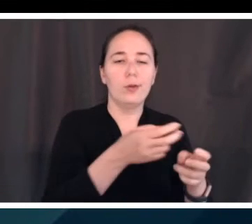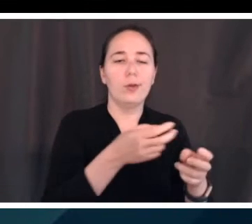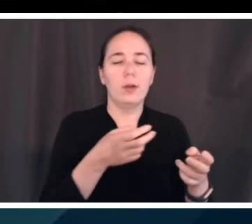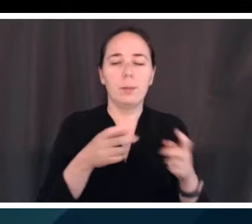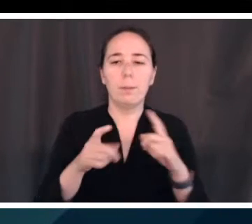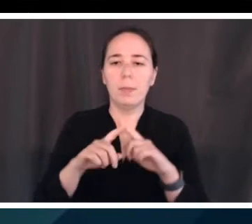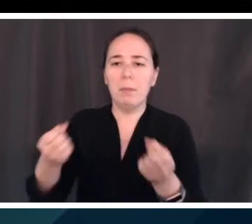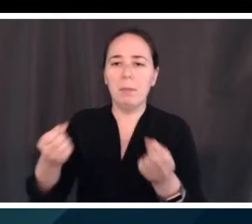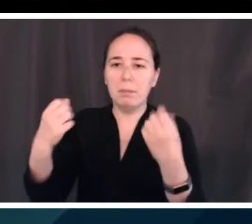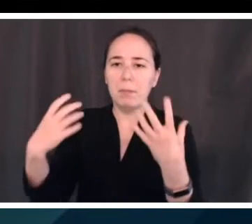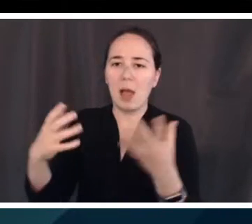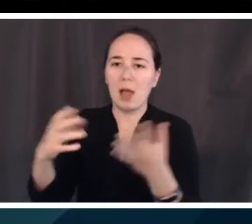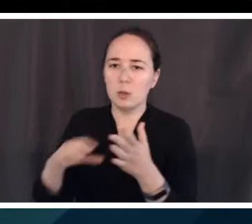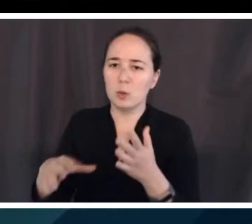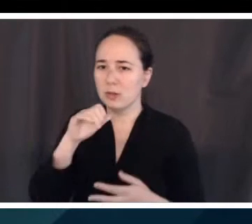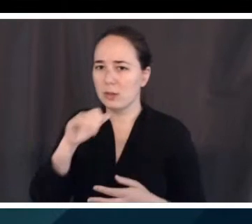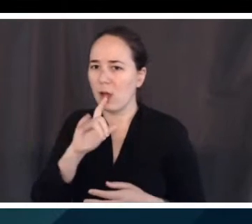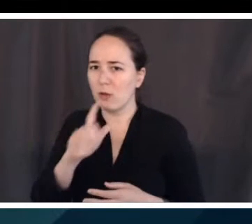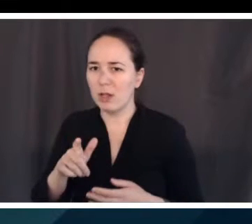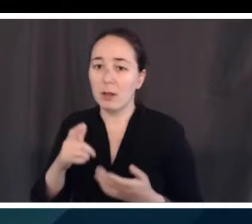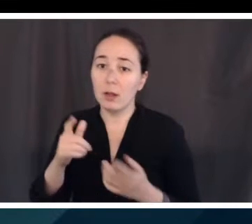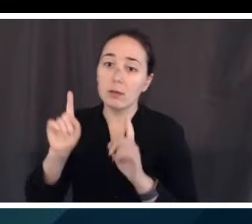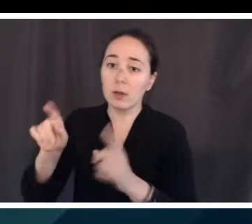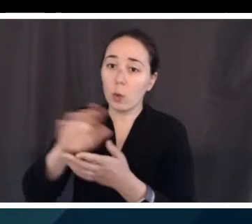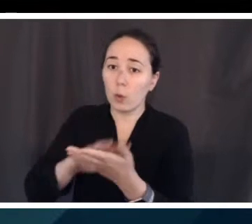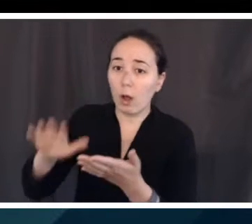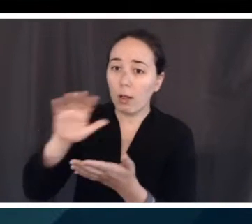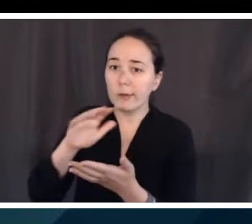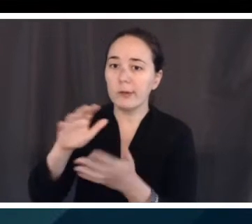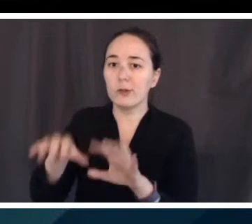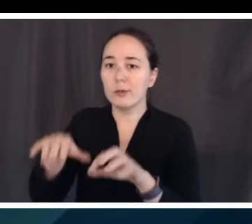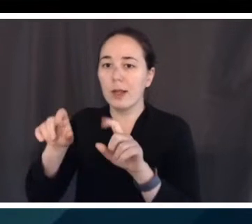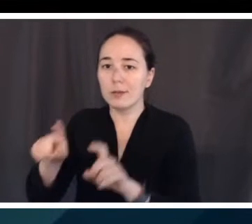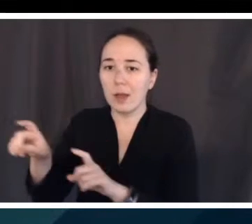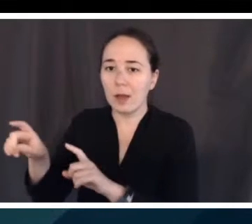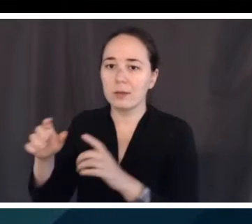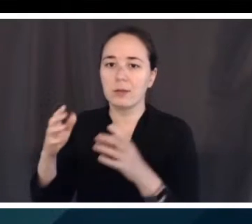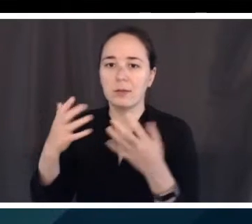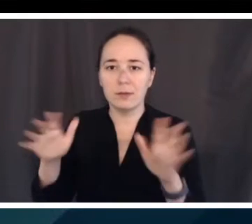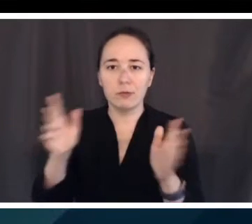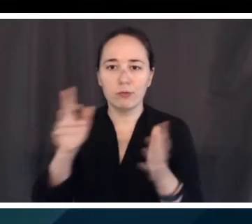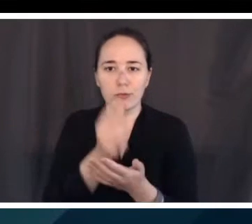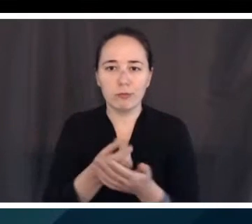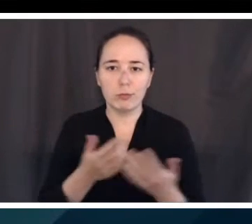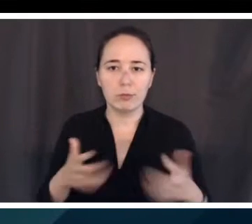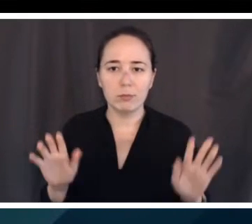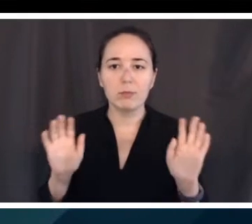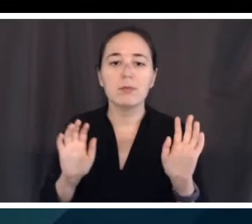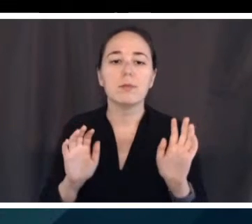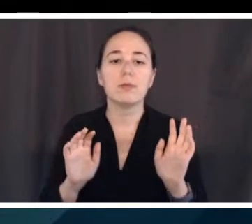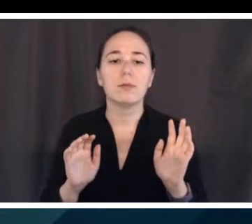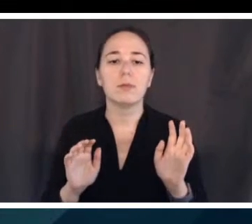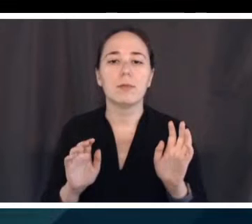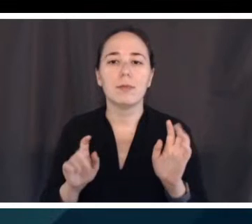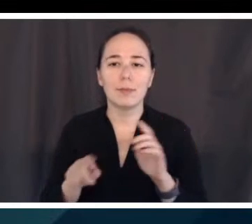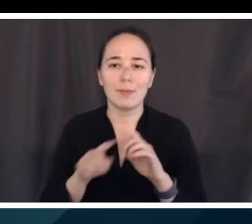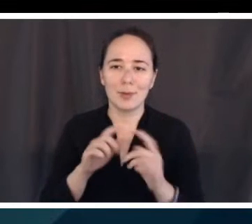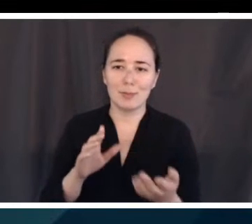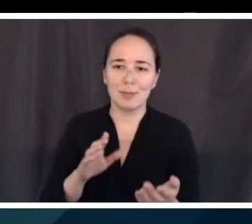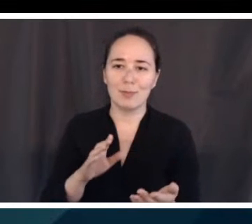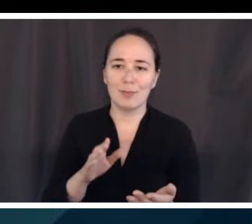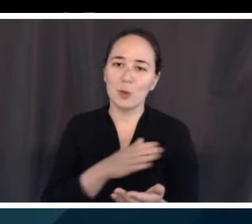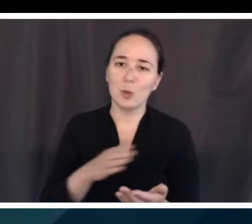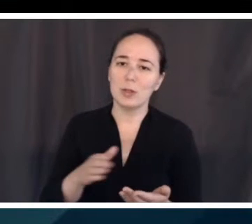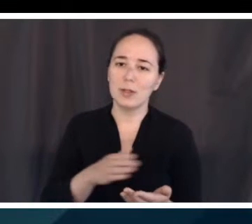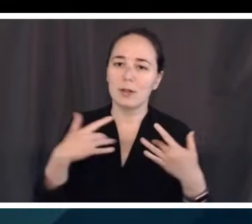piece of paper so they could do something, and they do that for 40 hours. This is a thing that you wake up thinking about how to do it better